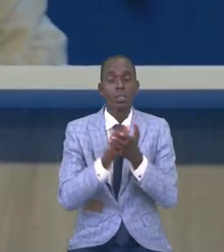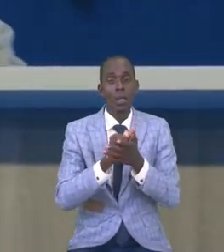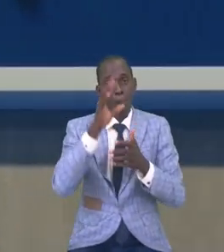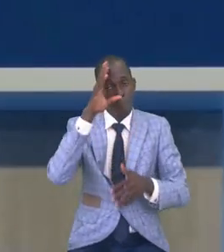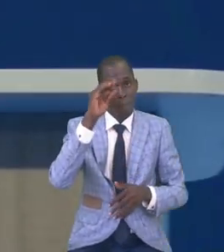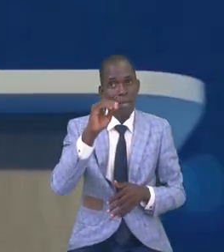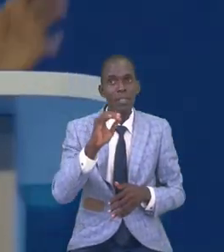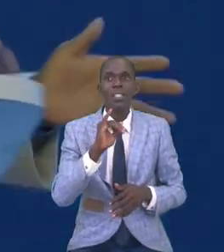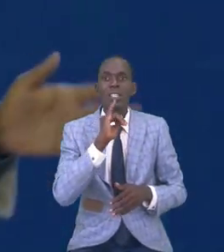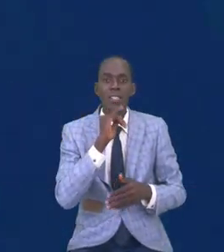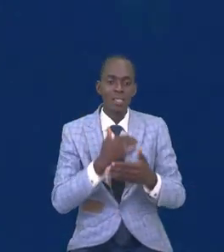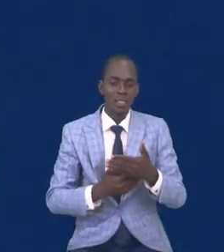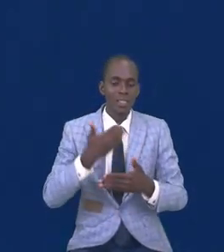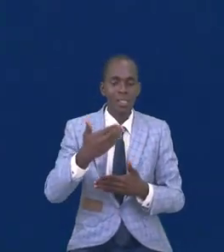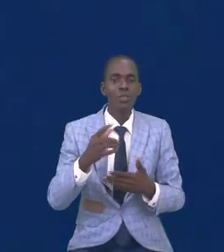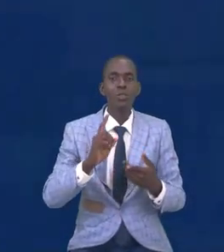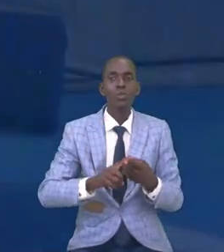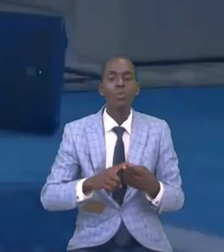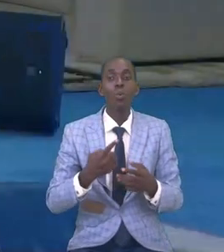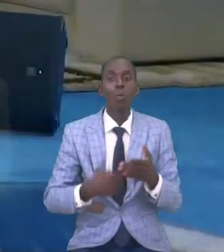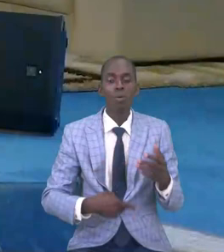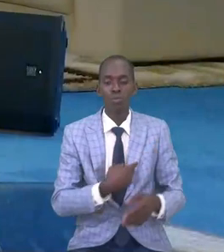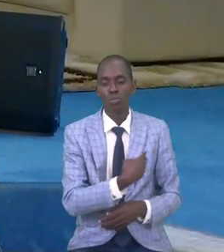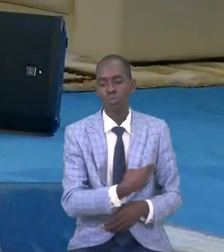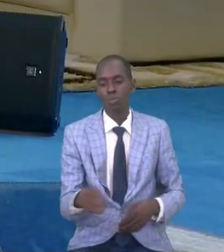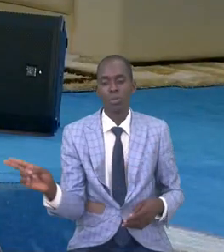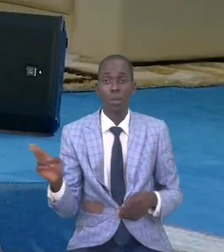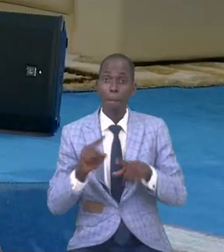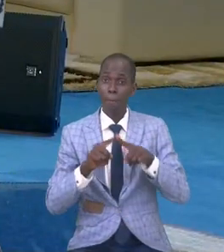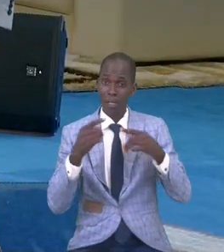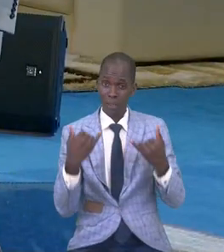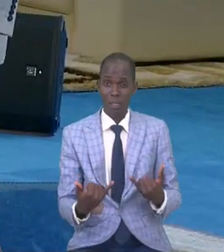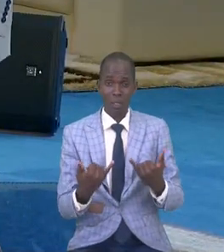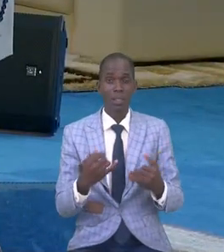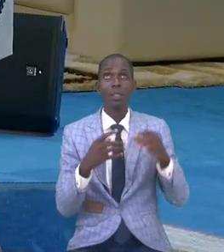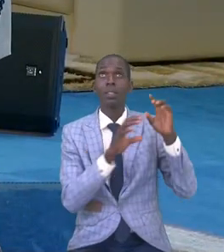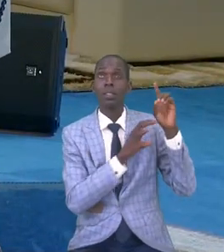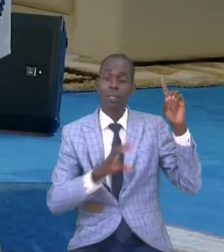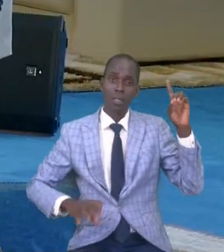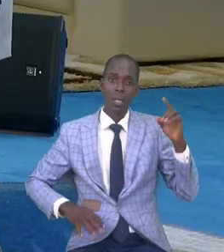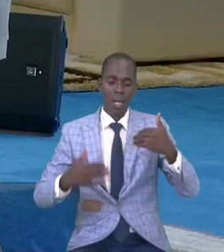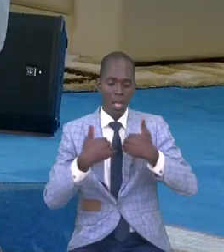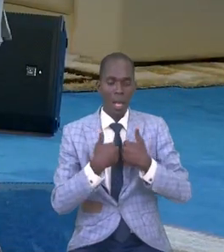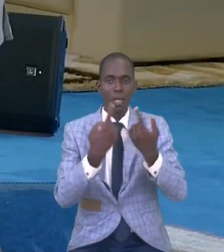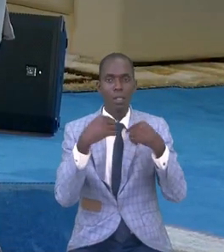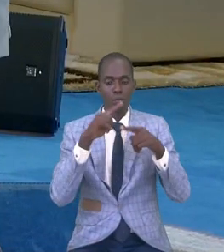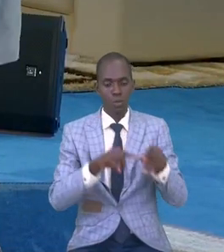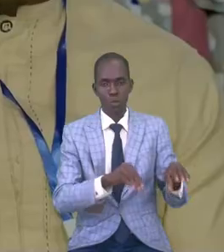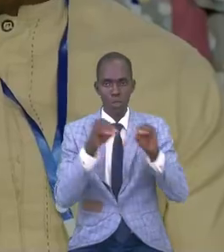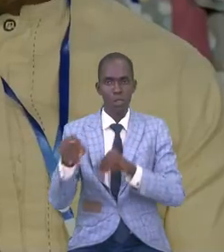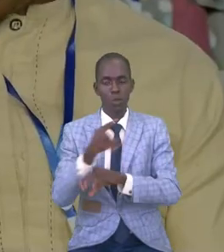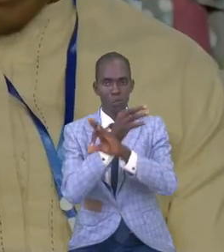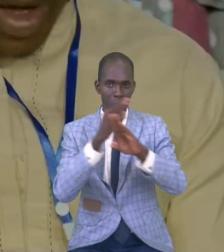is next to useless. But tonight, Christ has come to set you